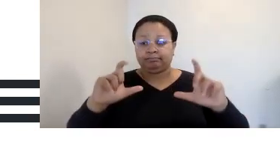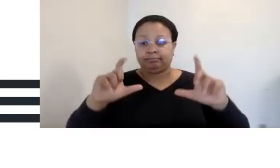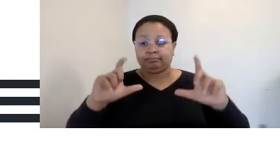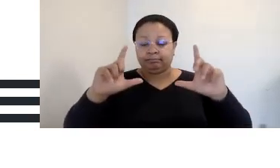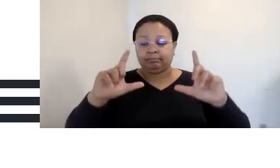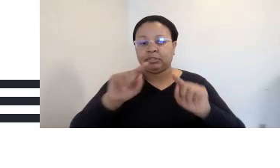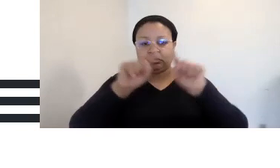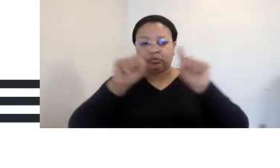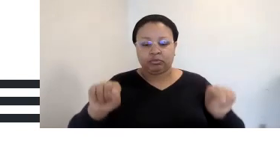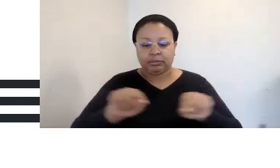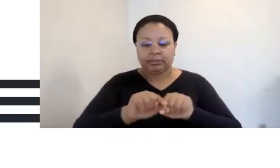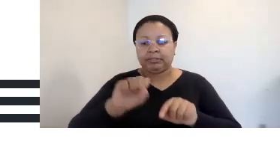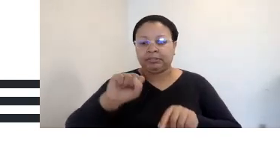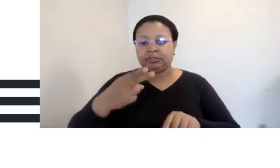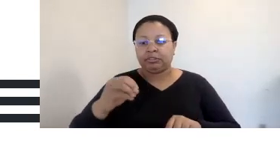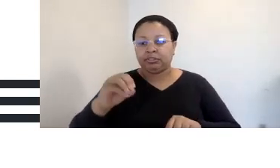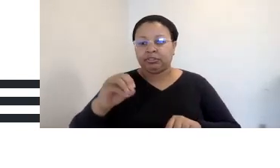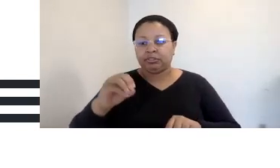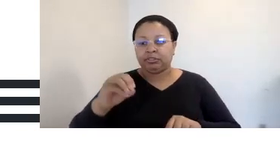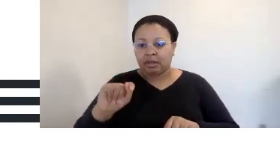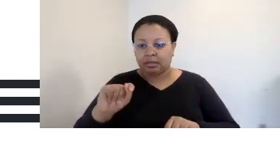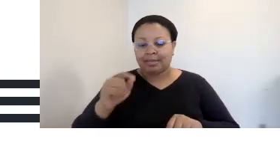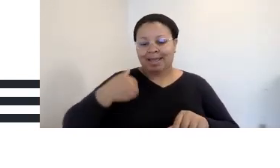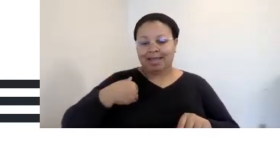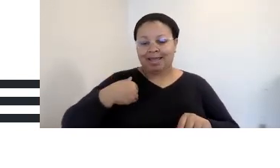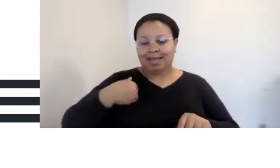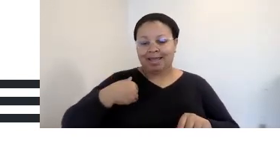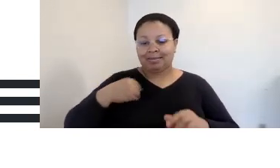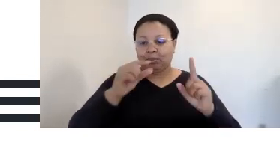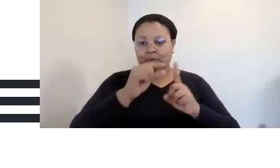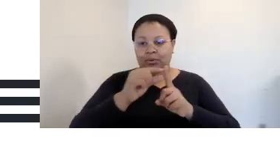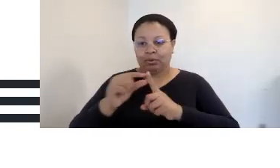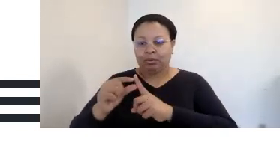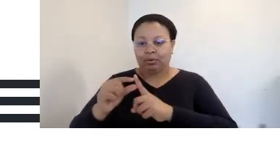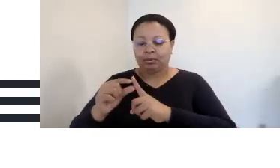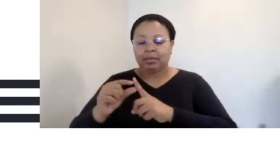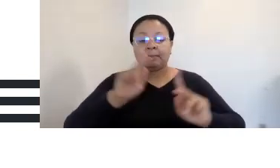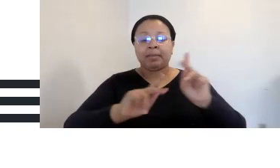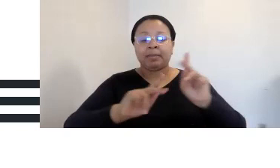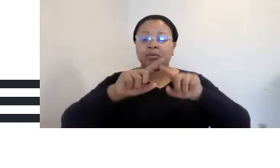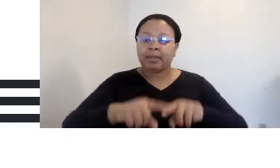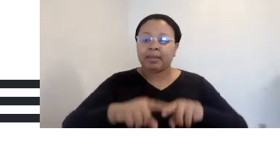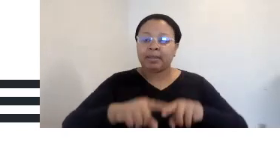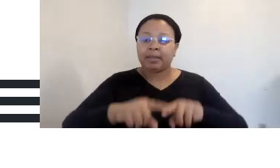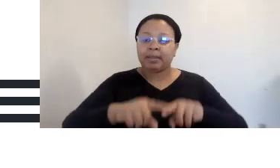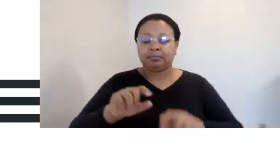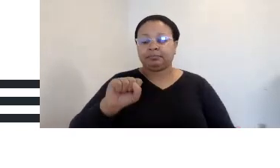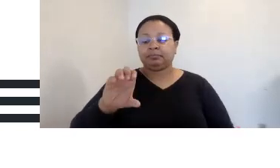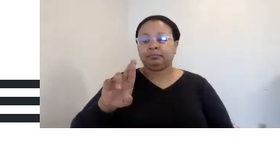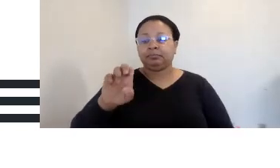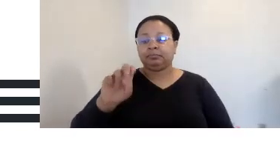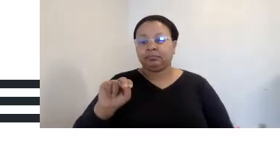something and the screenshot has text, screen readers, people who rely on screen reading